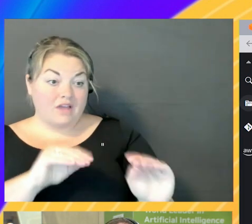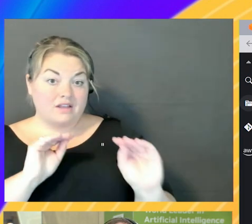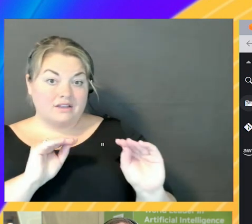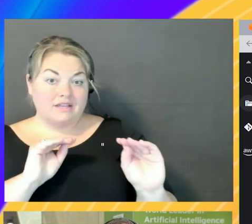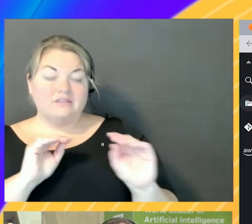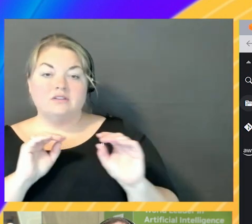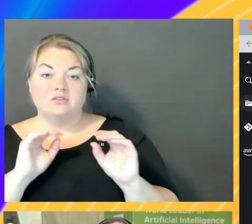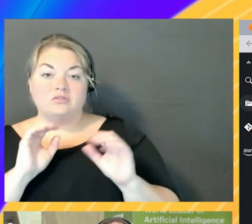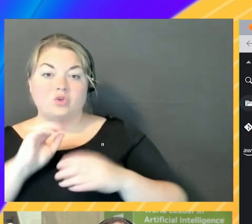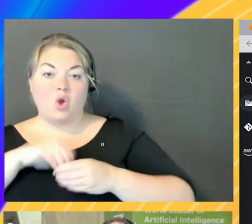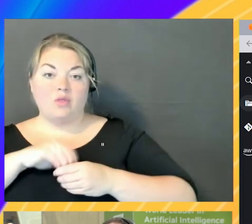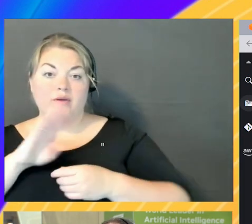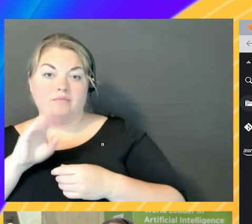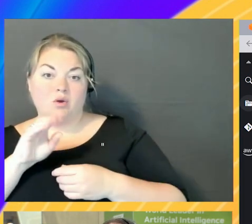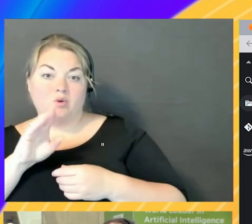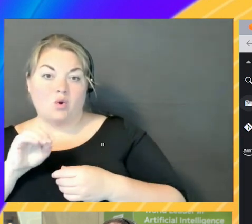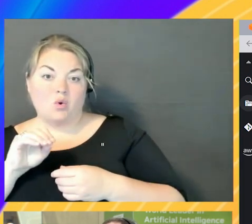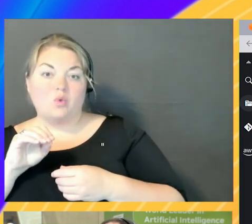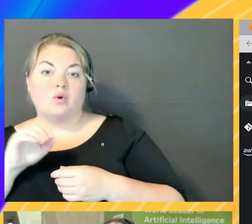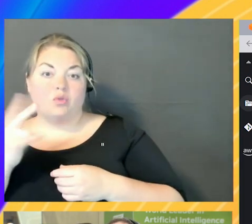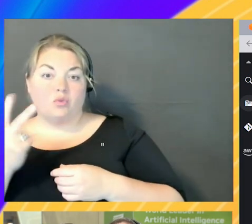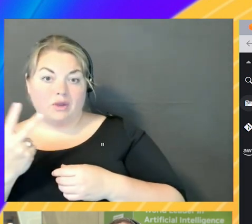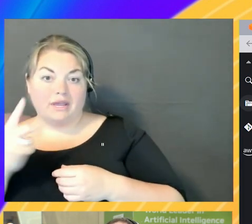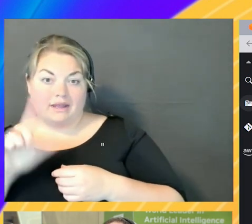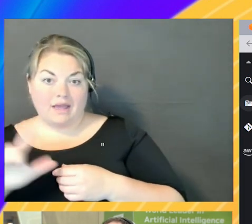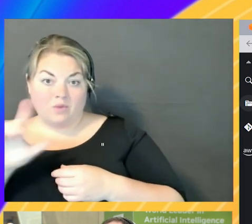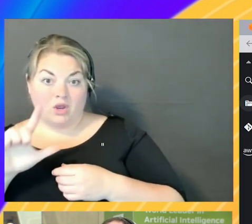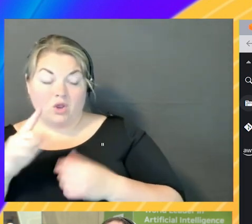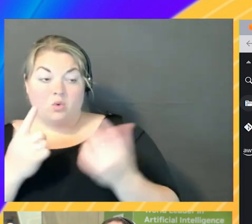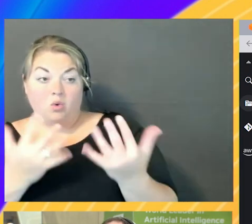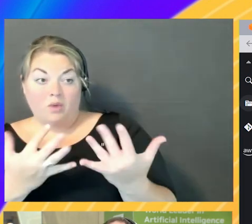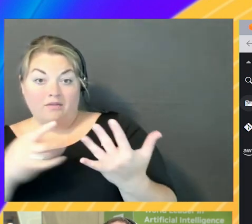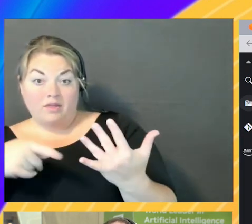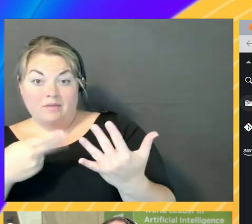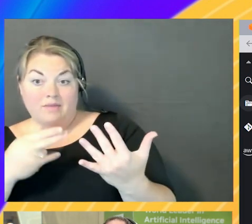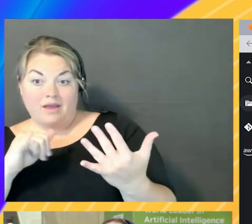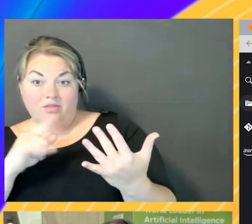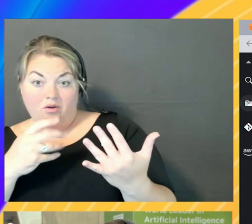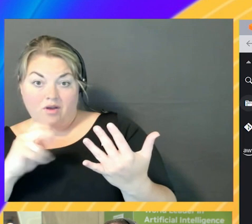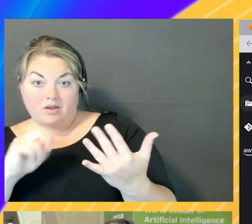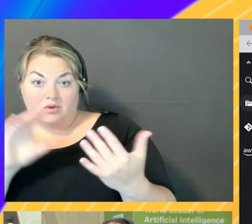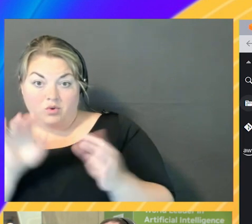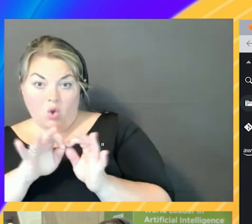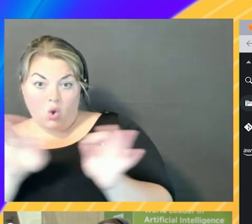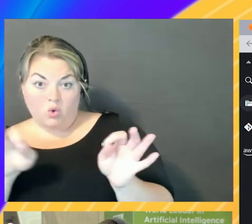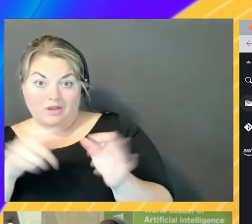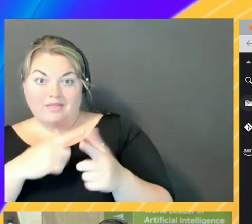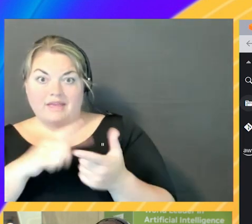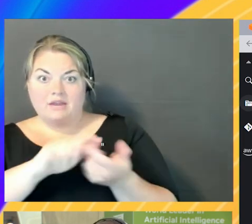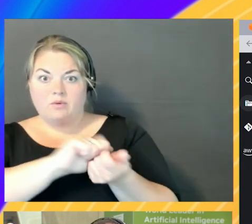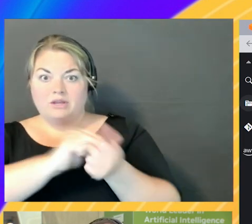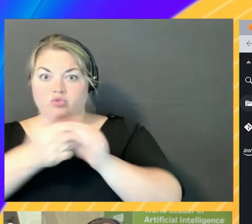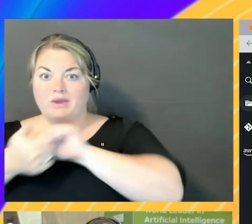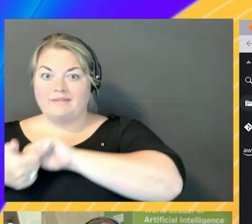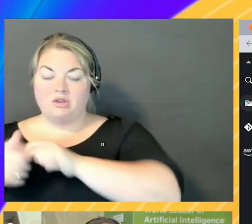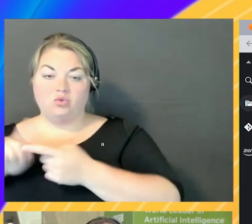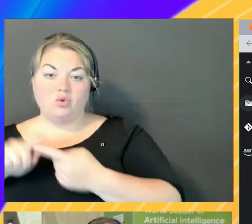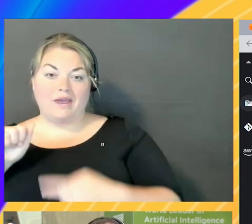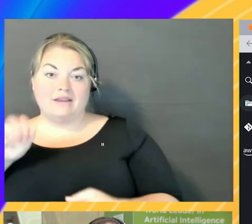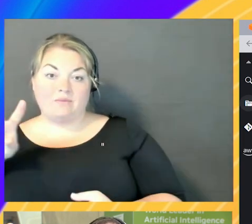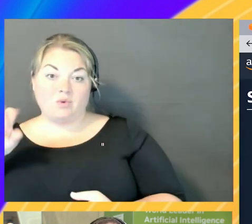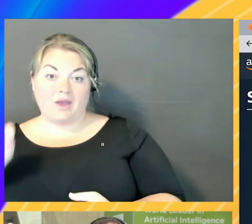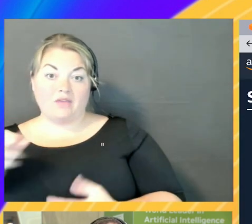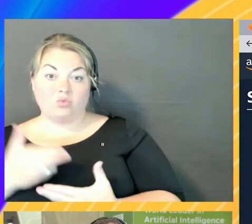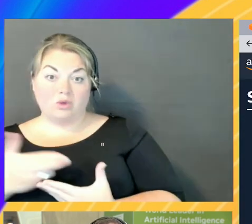that we can write Python code that will then be translated into AWS resources. Perfect,